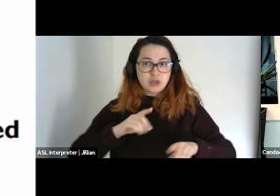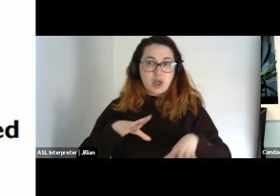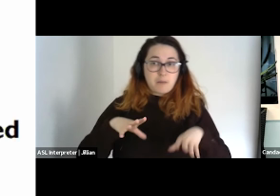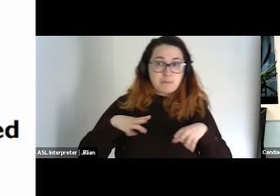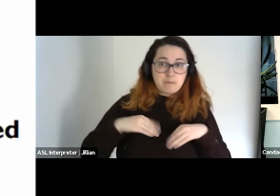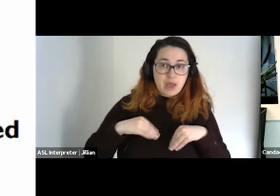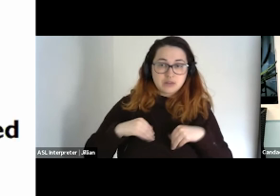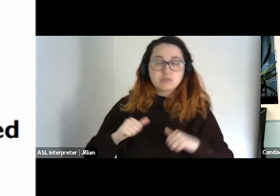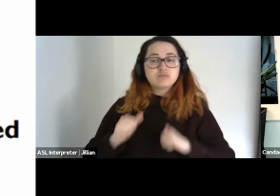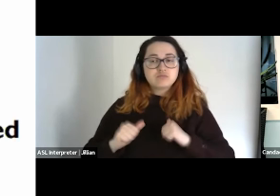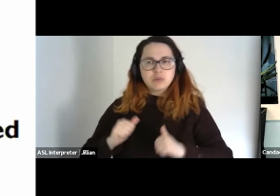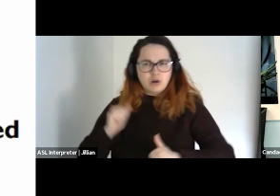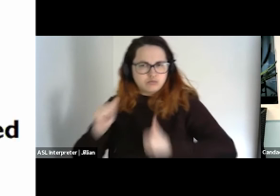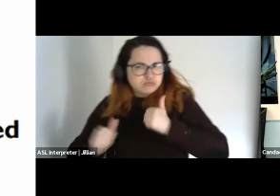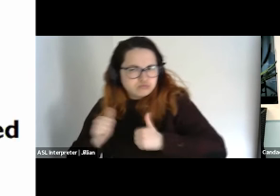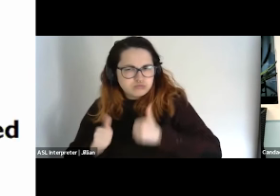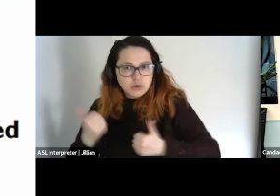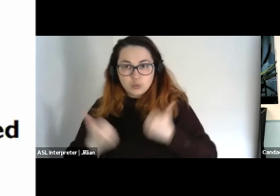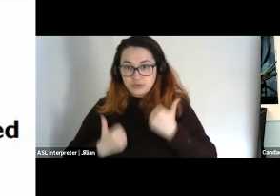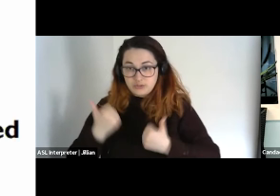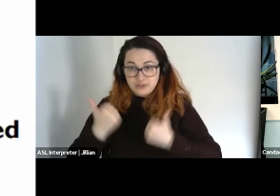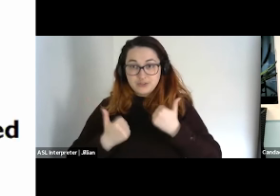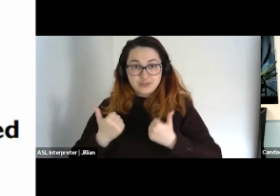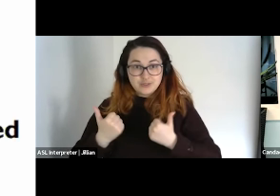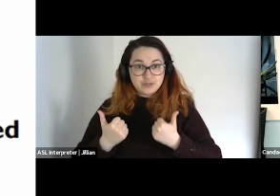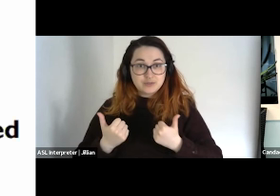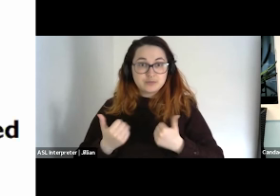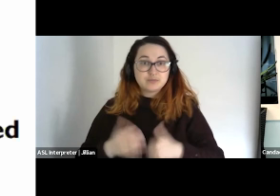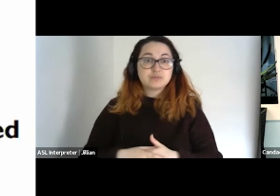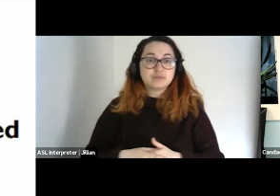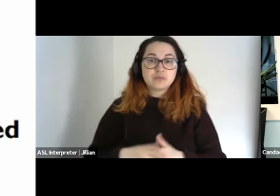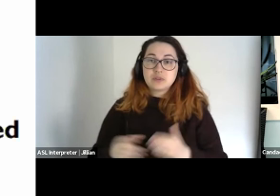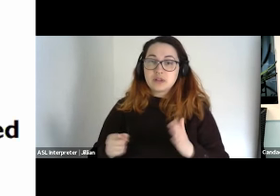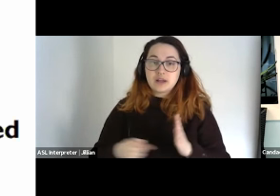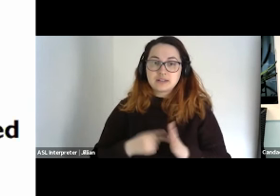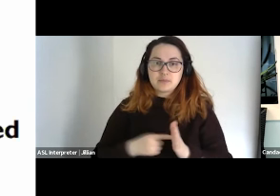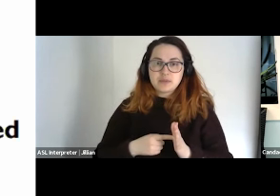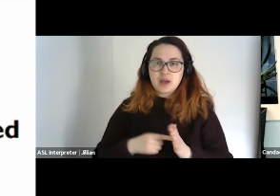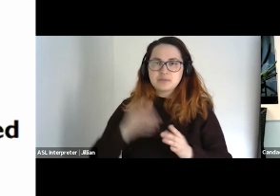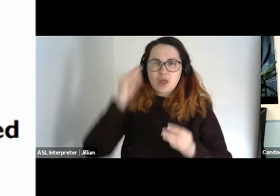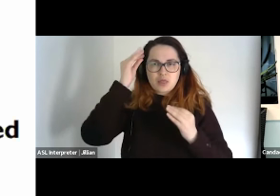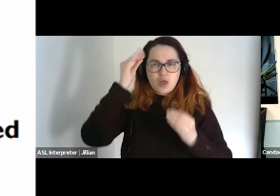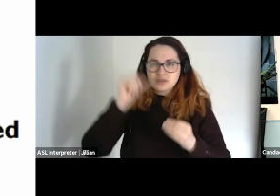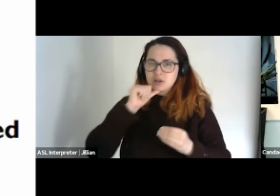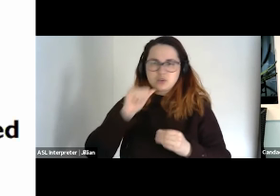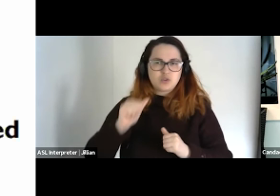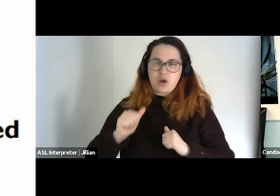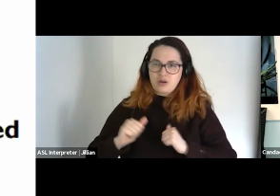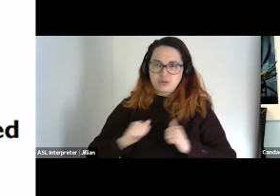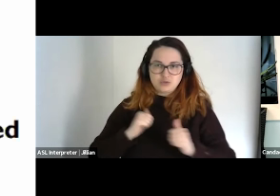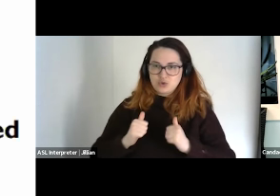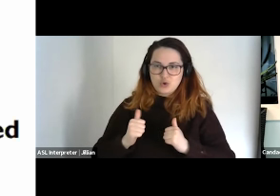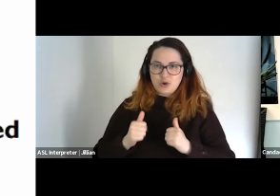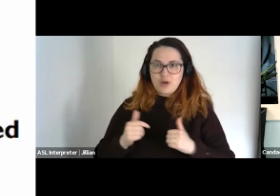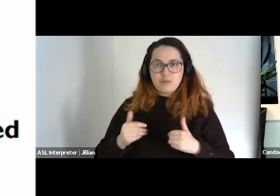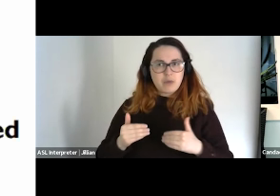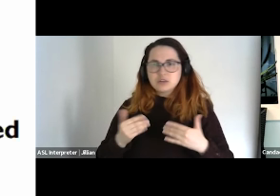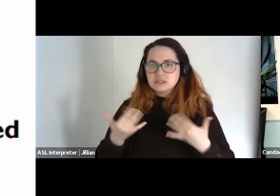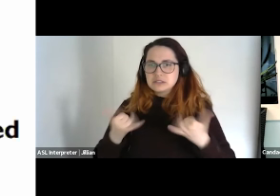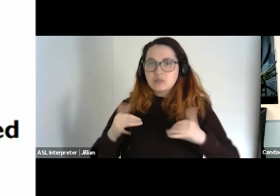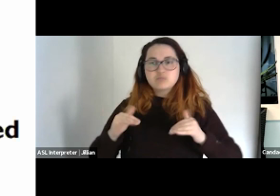thoughts might be passive, but you're brave enough to carry out the very assertive action. Or maybe your thoughts might be aggressive,